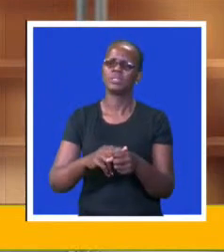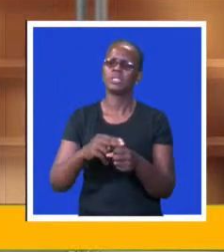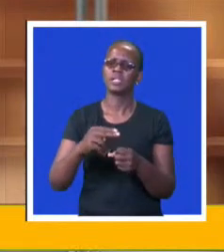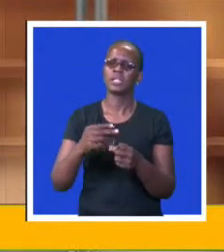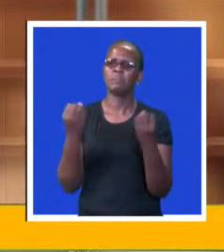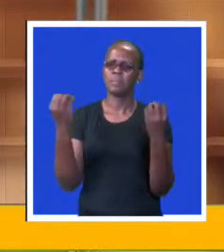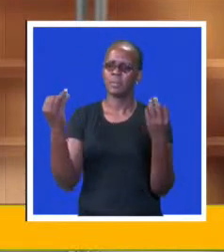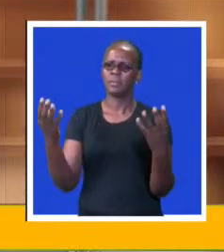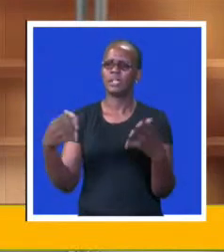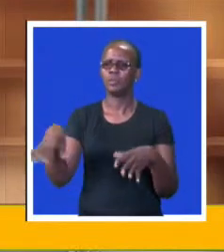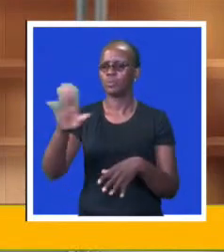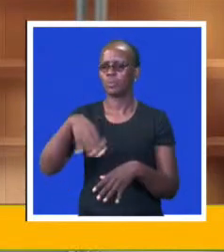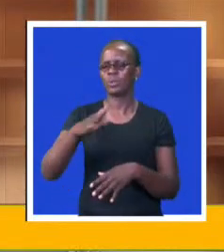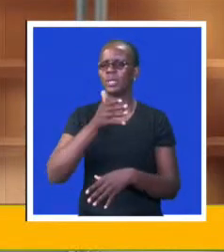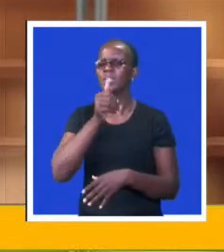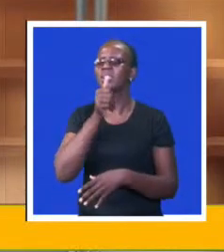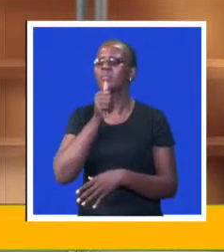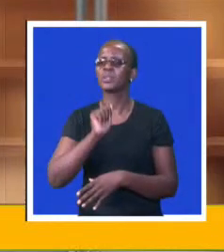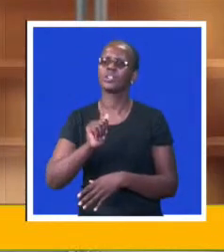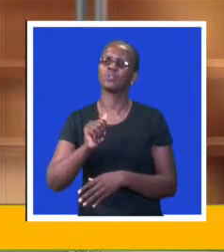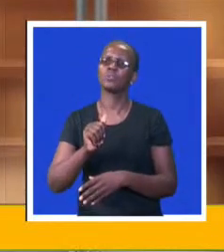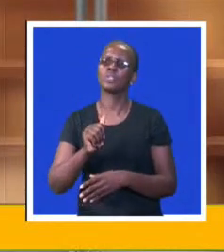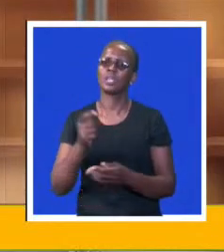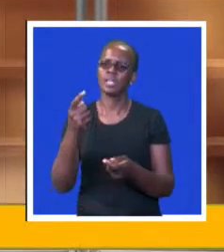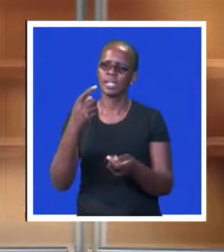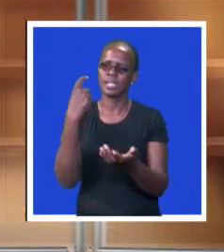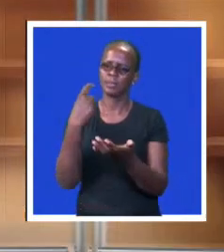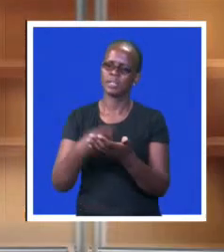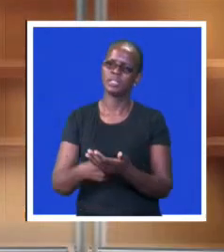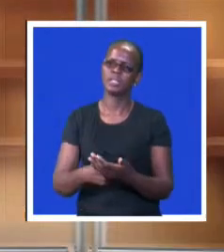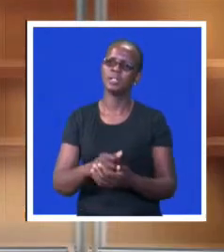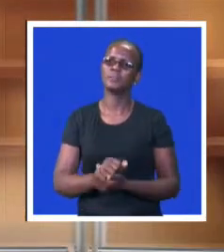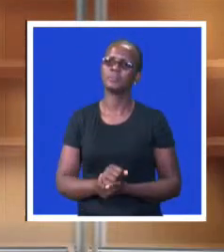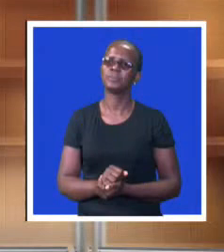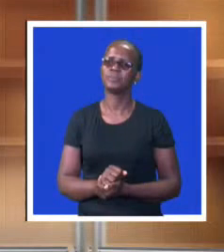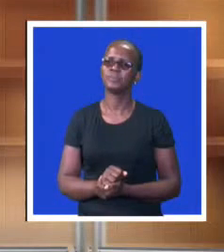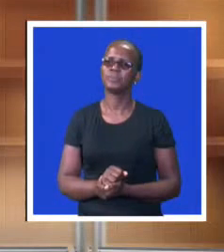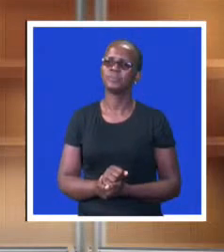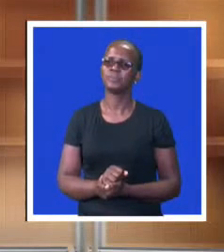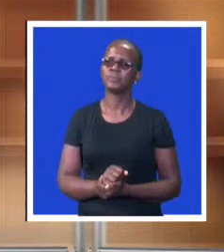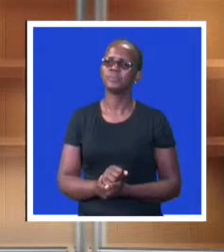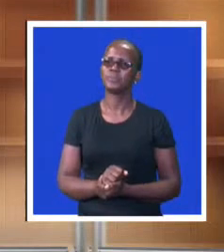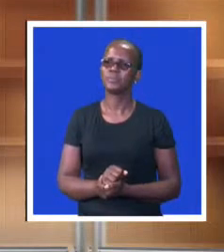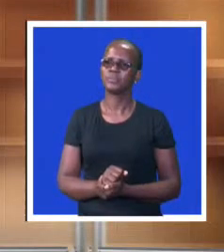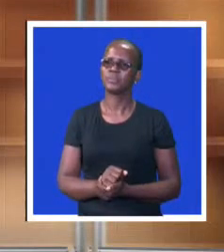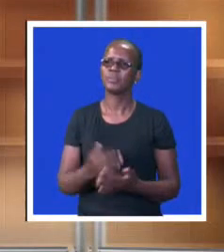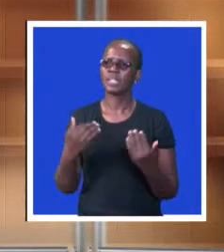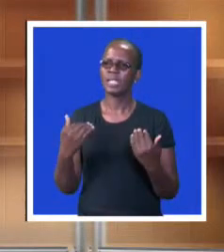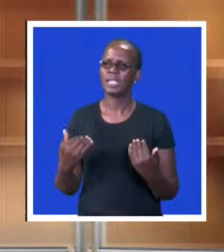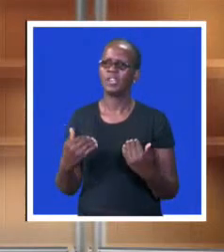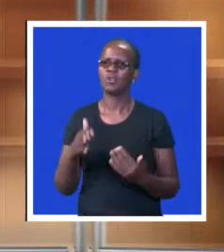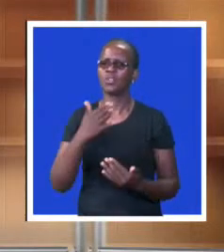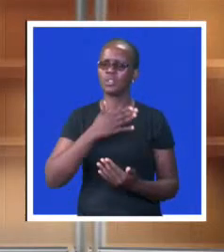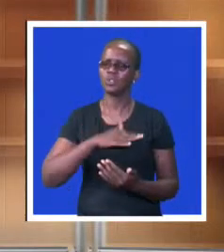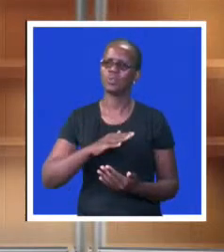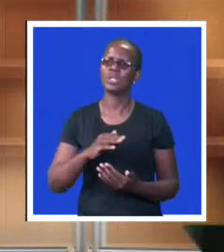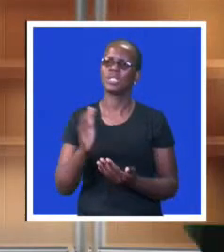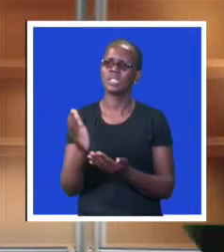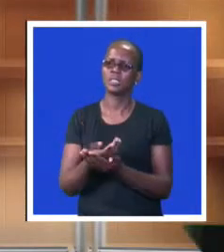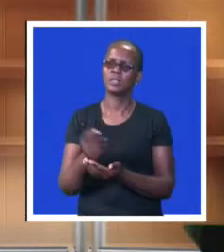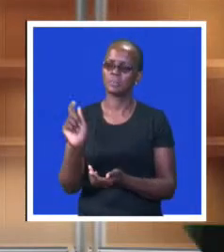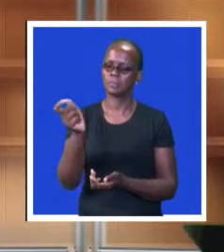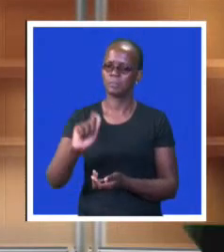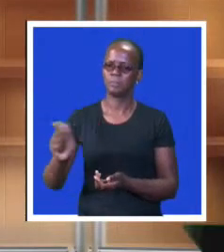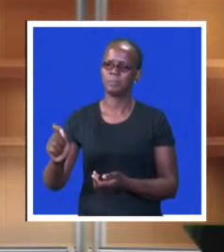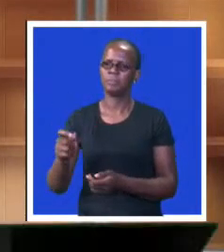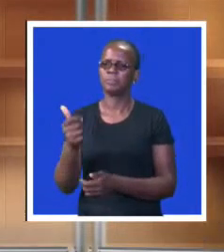use the 200 emalangeni note. Learners, let's gather around our televisions so that we, with our pencils, pens,